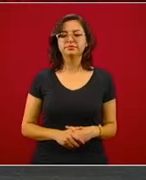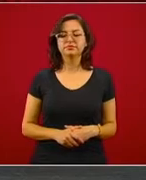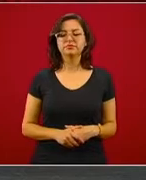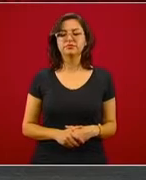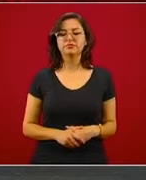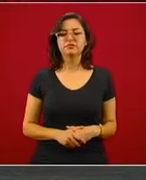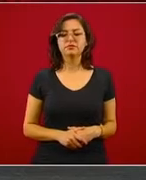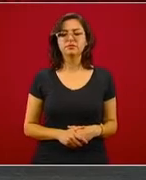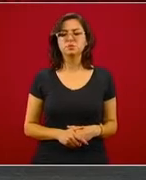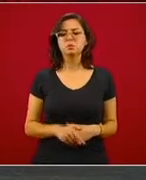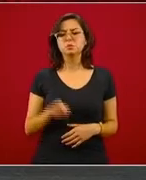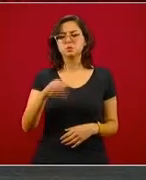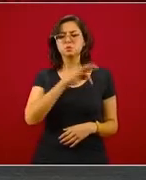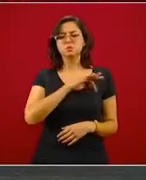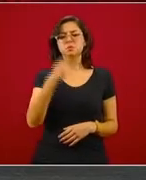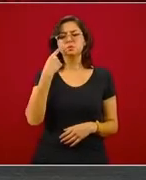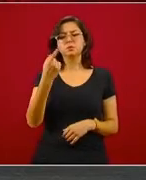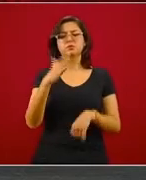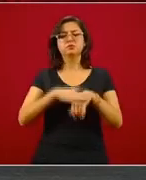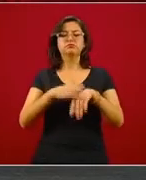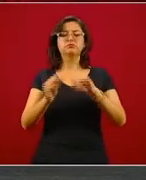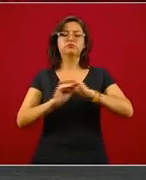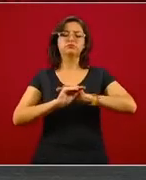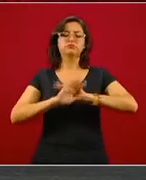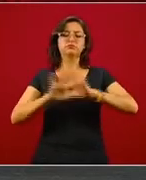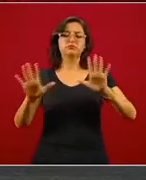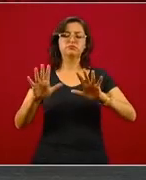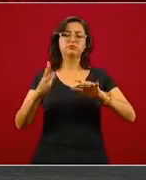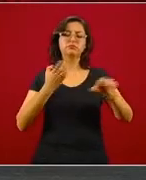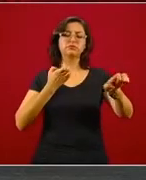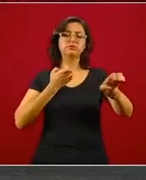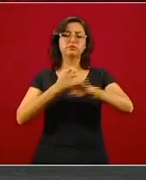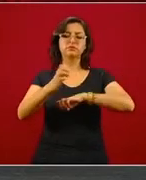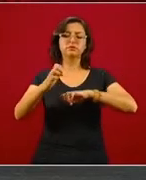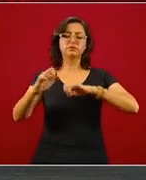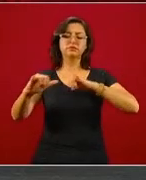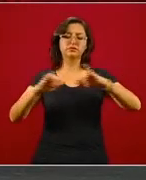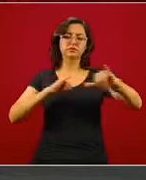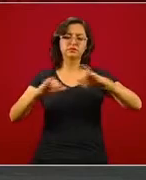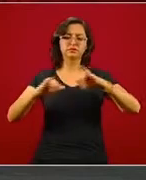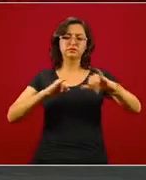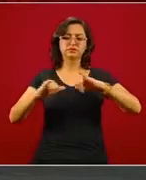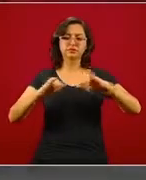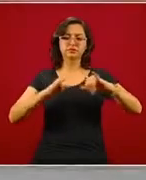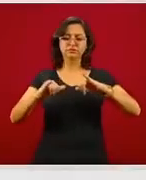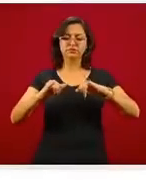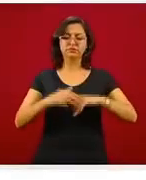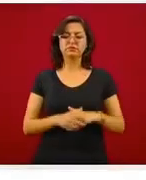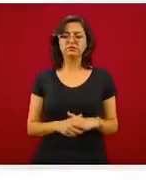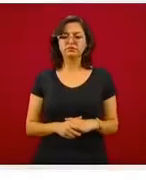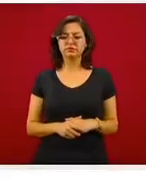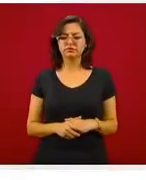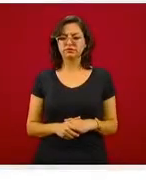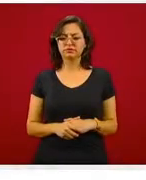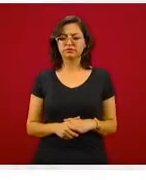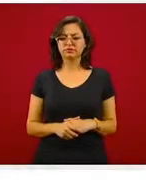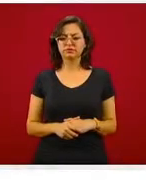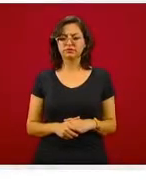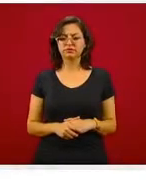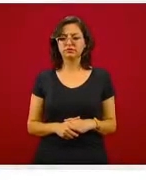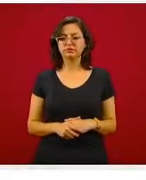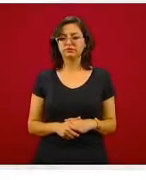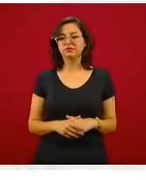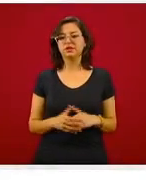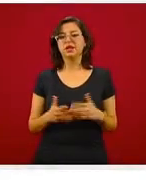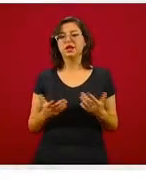be following the protocols. Next one, please. As you can see here with maybe more detail, this is